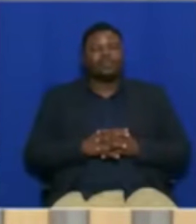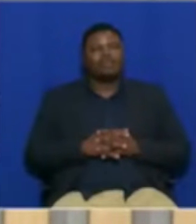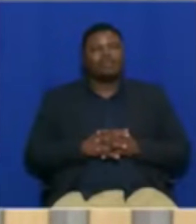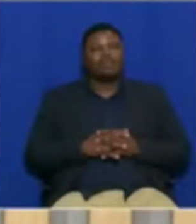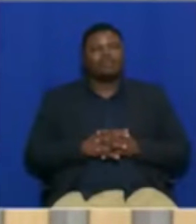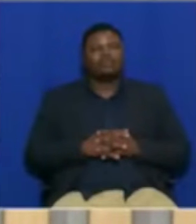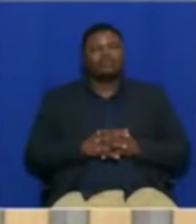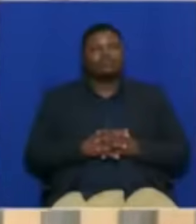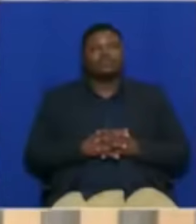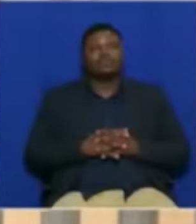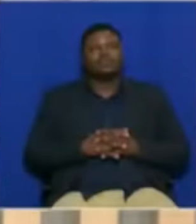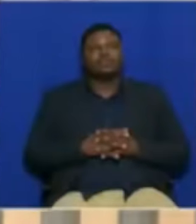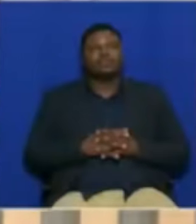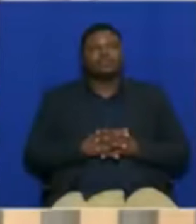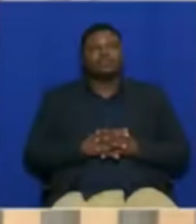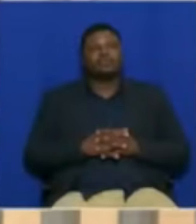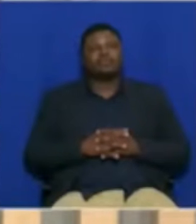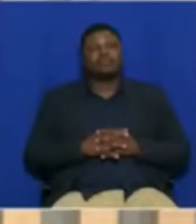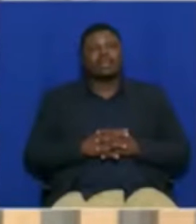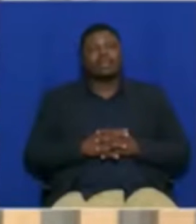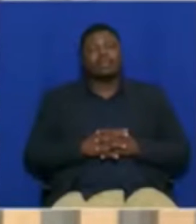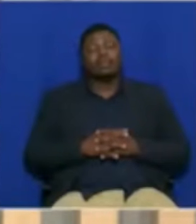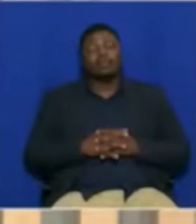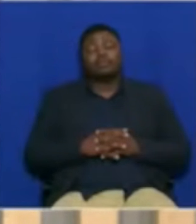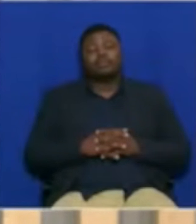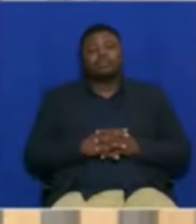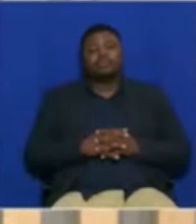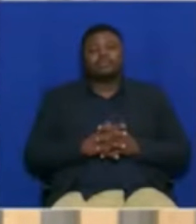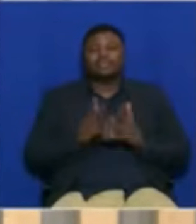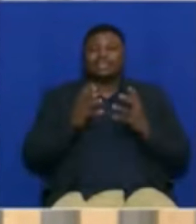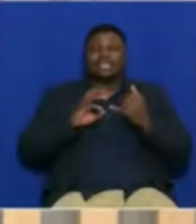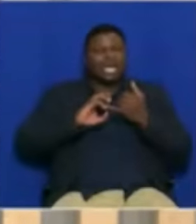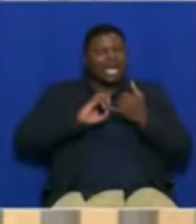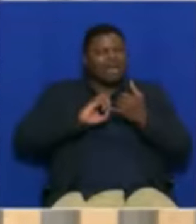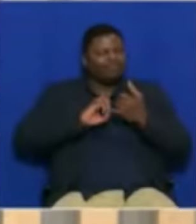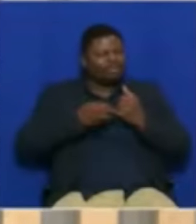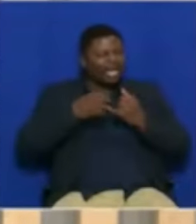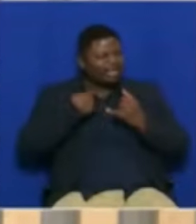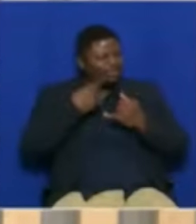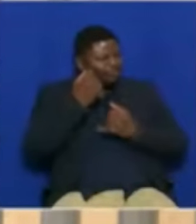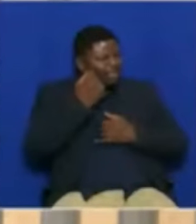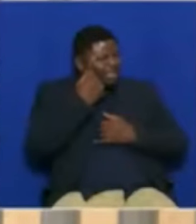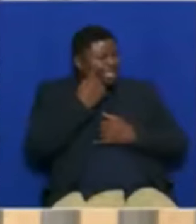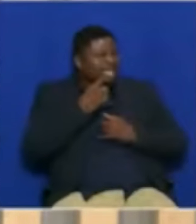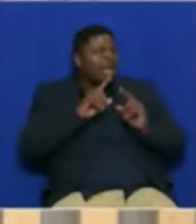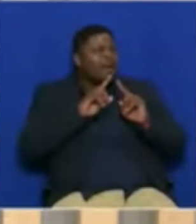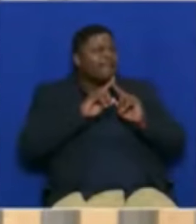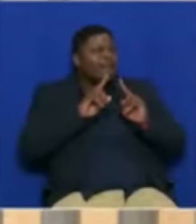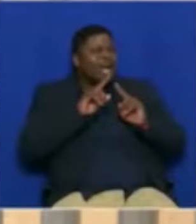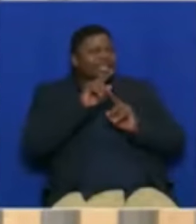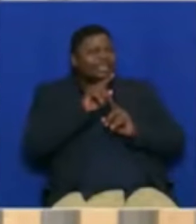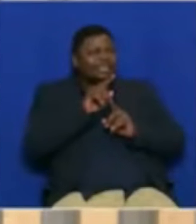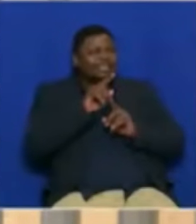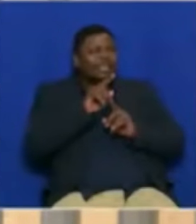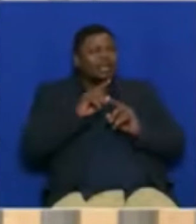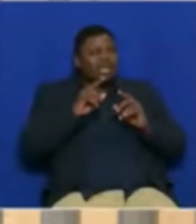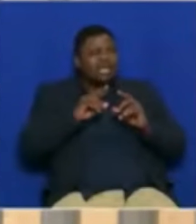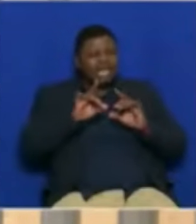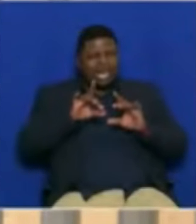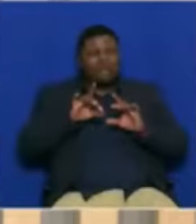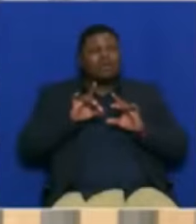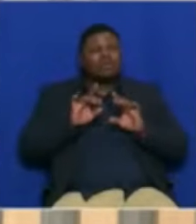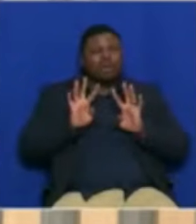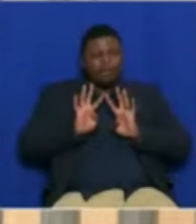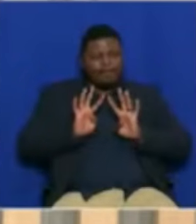understand, because I wanted to clarify whether or not the constitution of the panel that appointed Mrs. Mukwele is